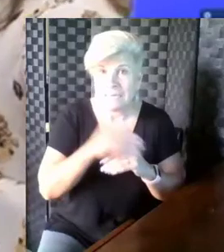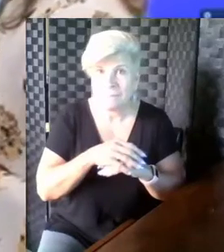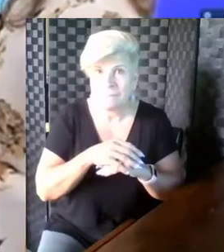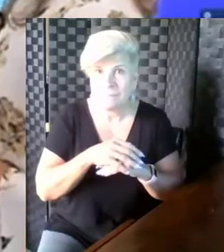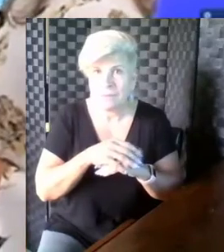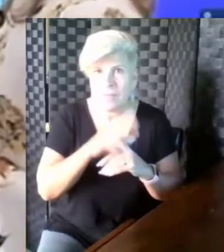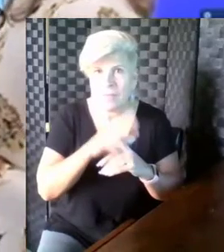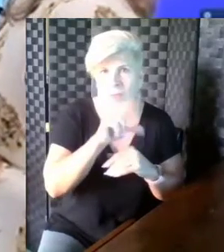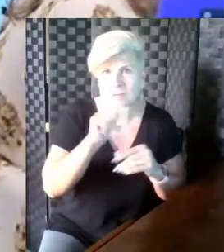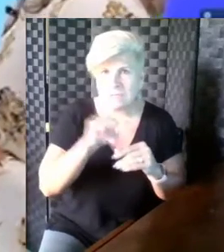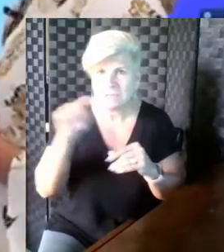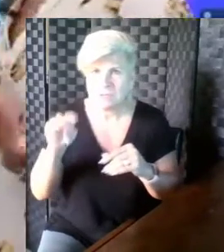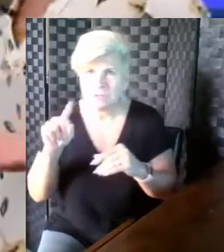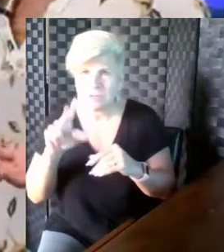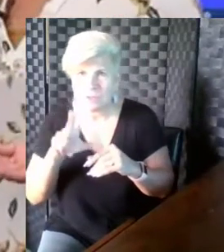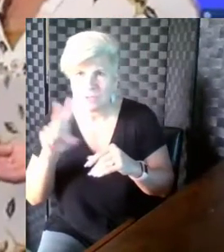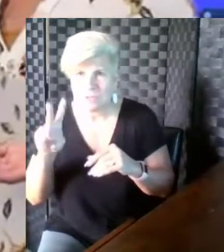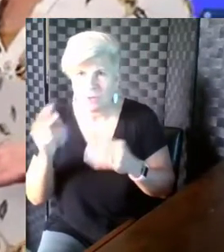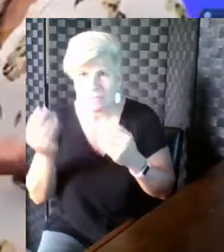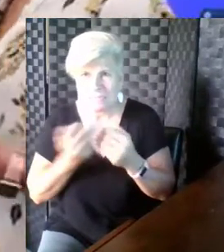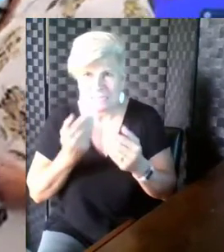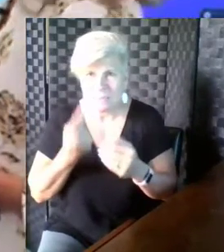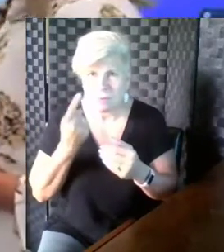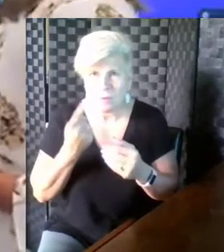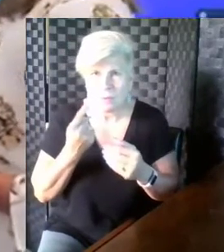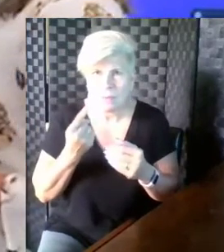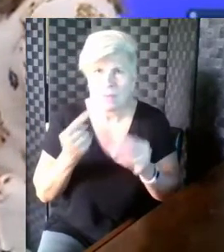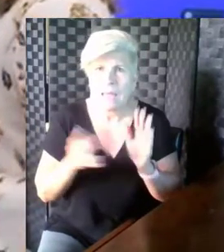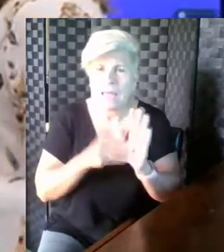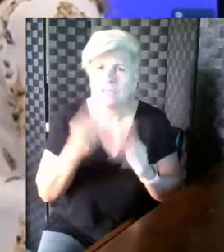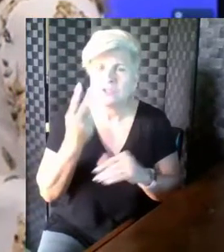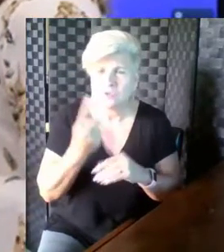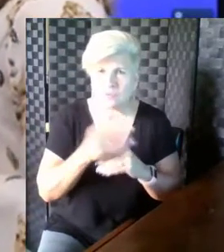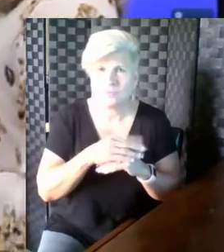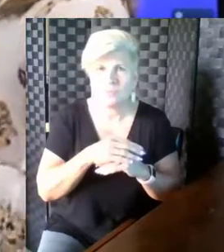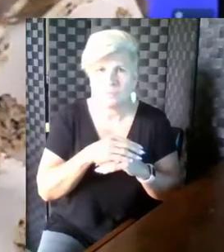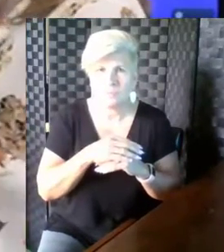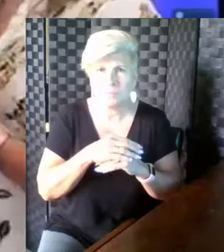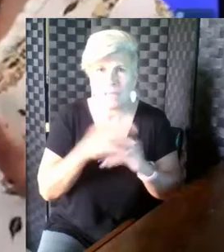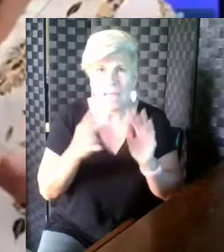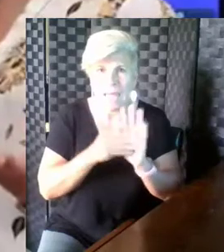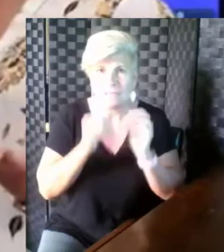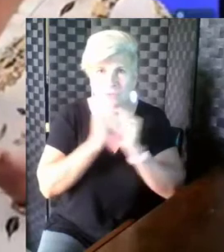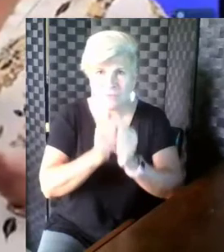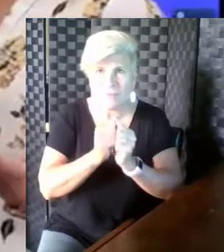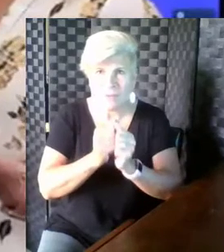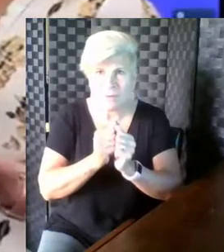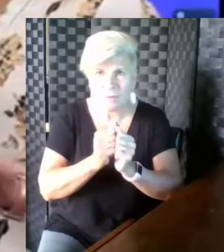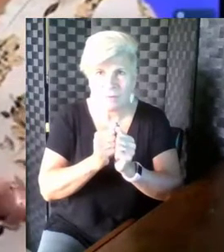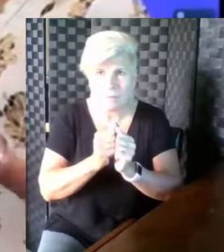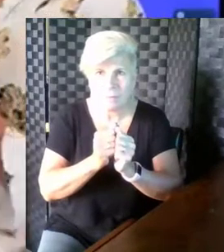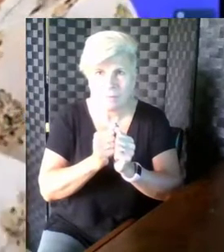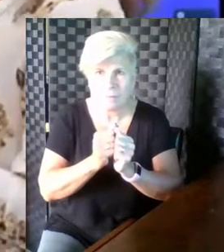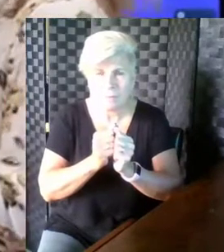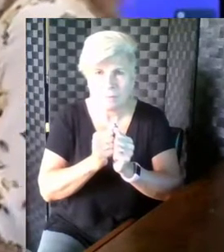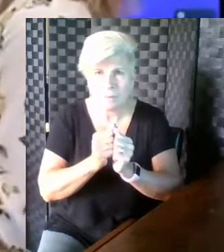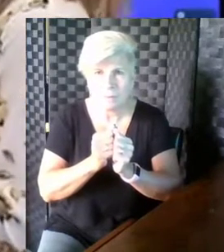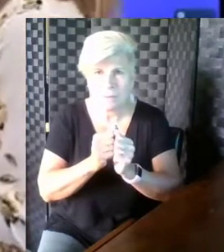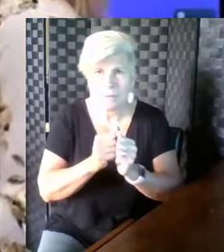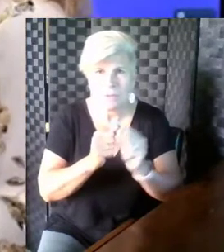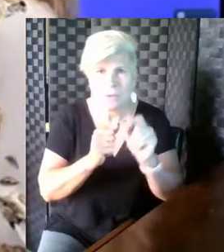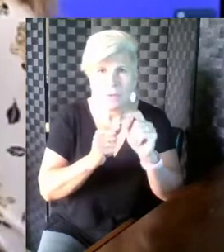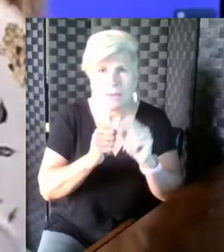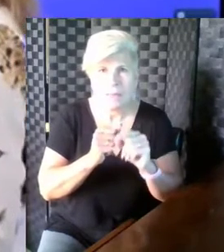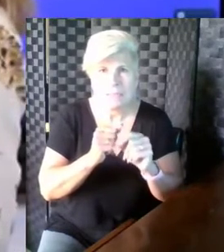10. Now to go from 30 to 32, that's a simple one, right? That's just two. To add all those numbers together, that's going to give me